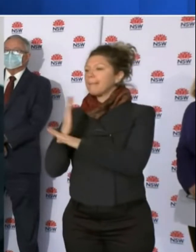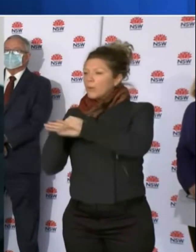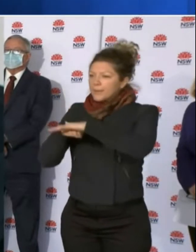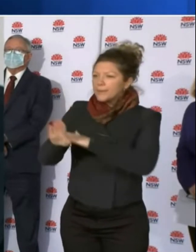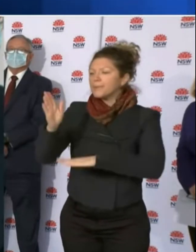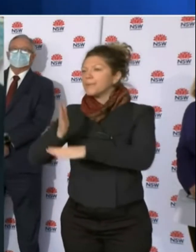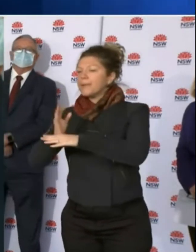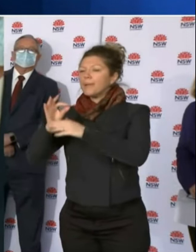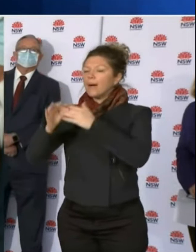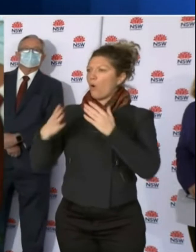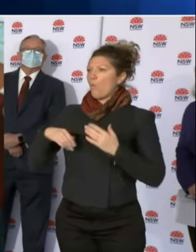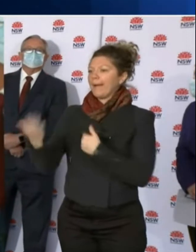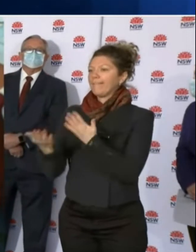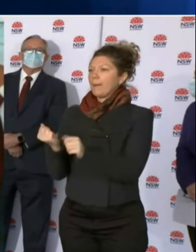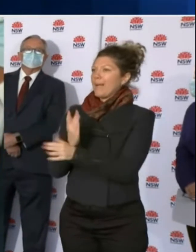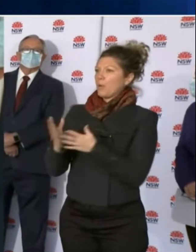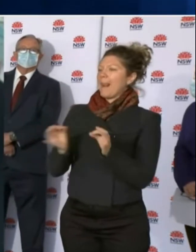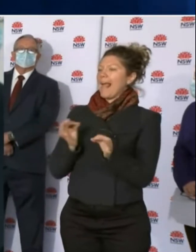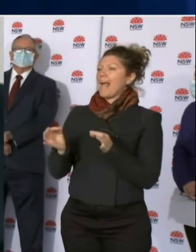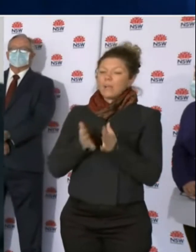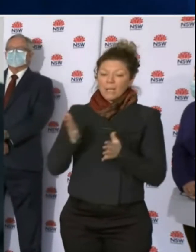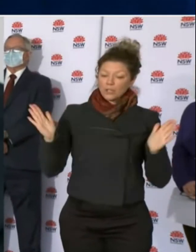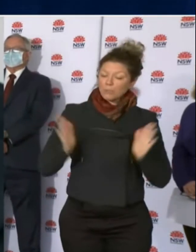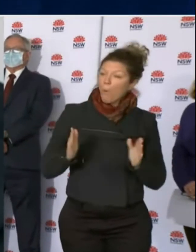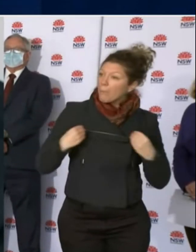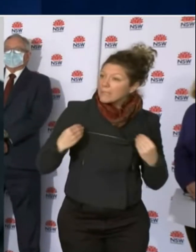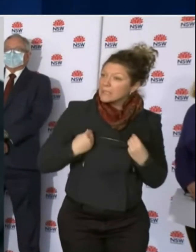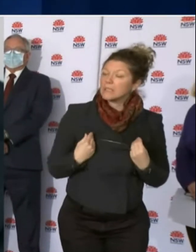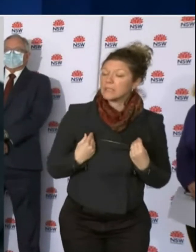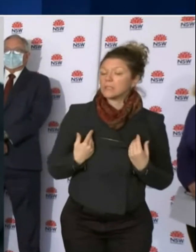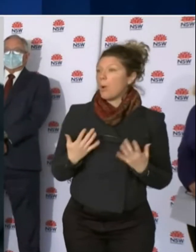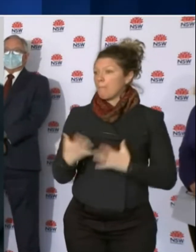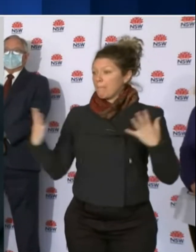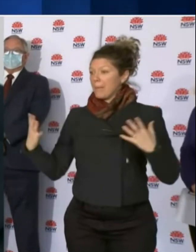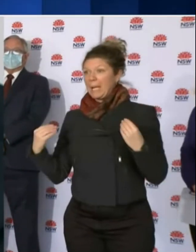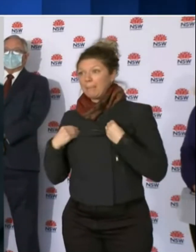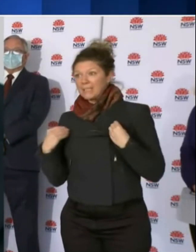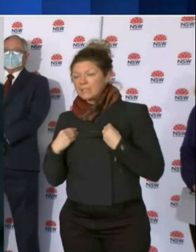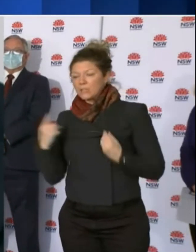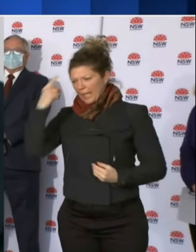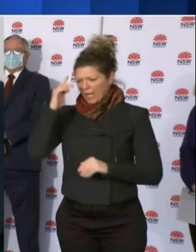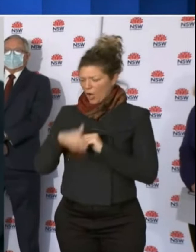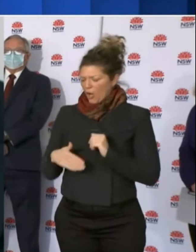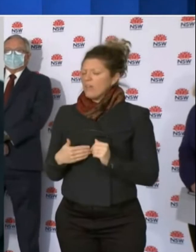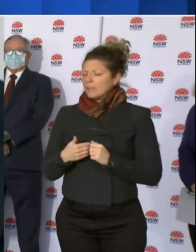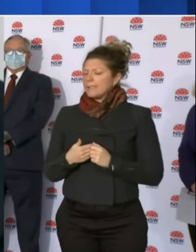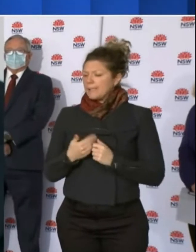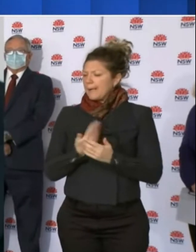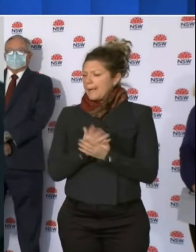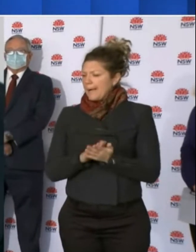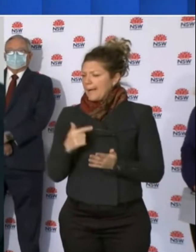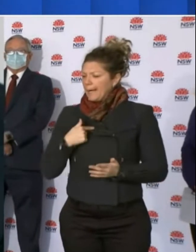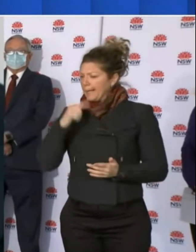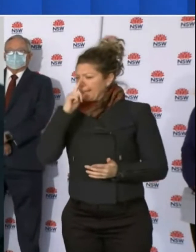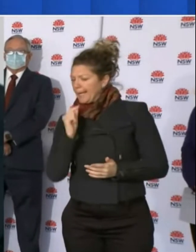obviously the small and medium-sized businesses have different stresses on them than the larger ones do. The larger ones have a greater capacity for some of